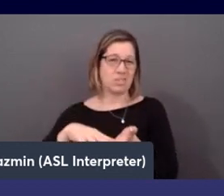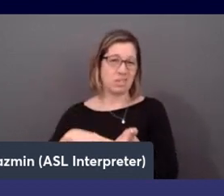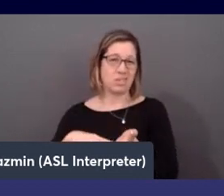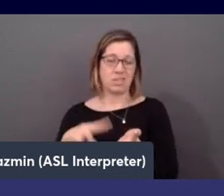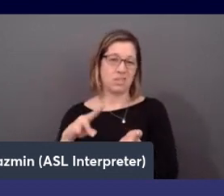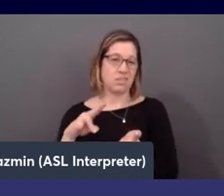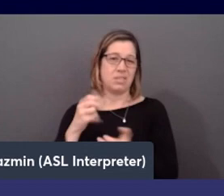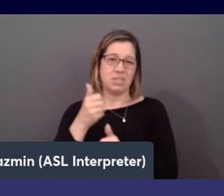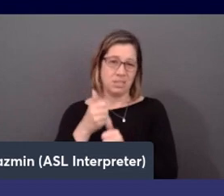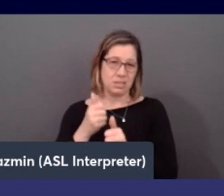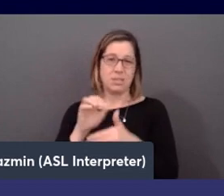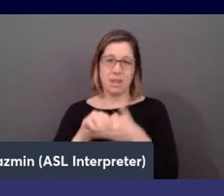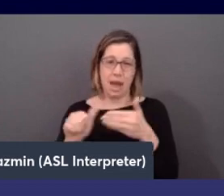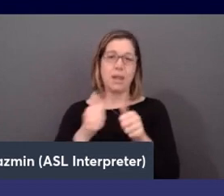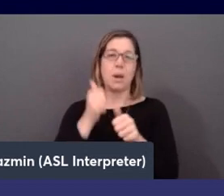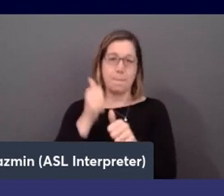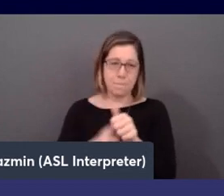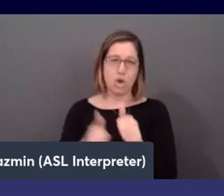per gigabyte used.